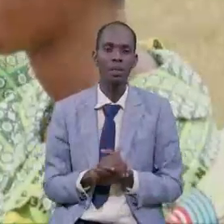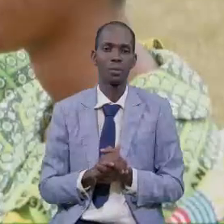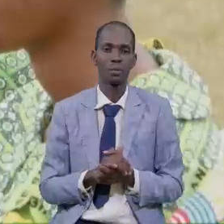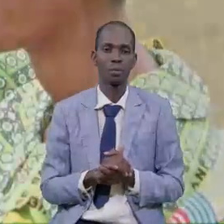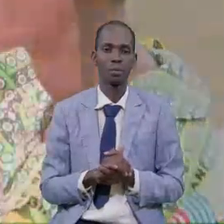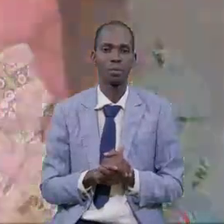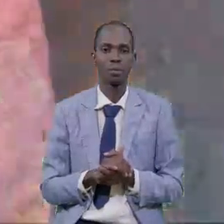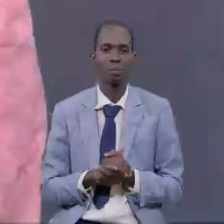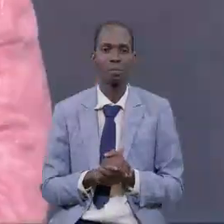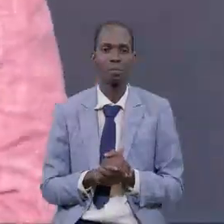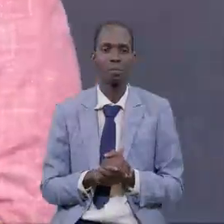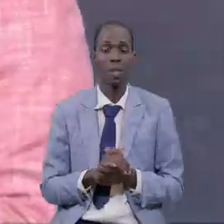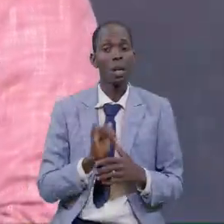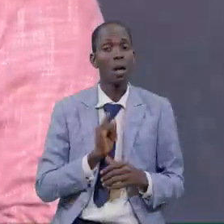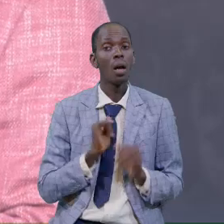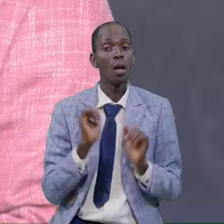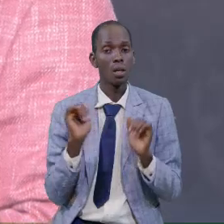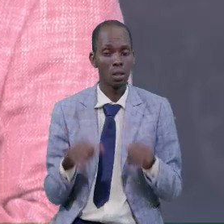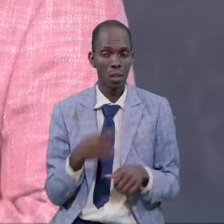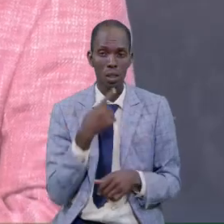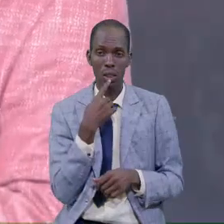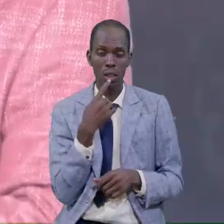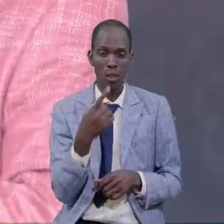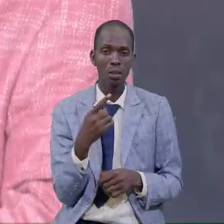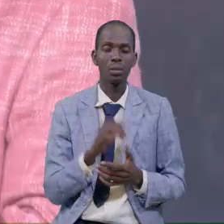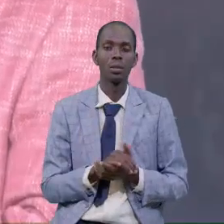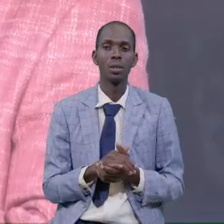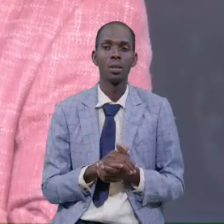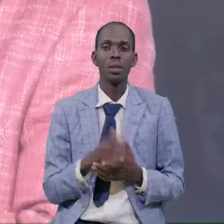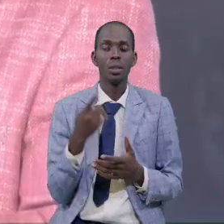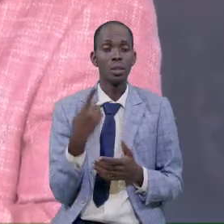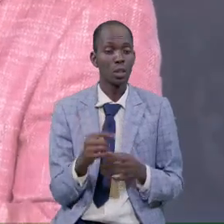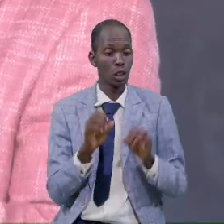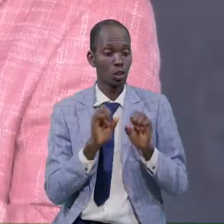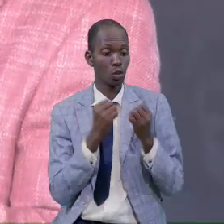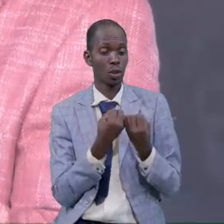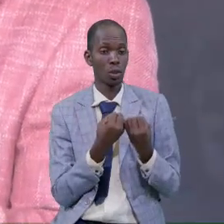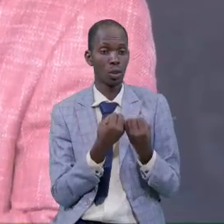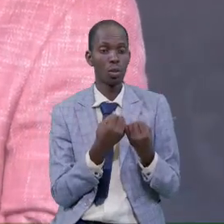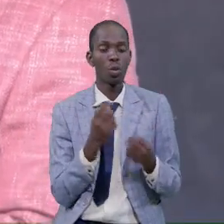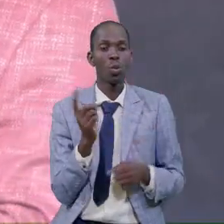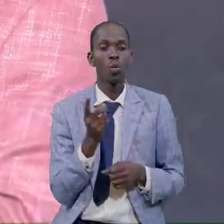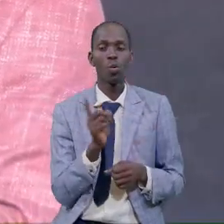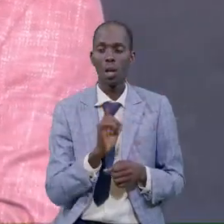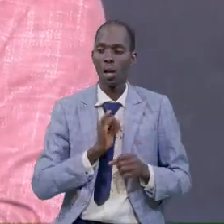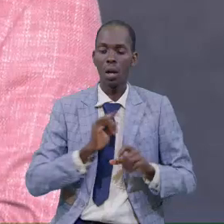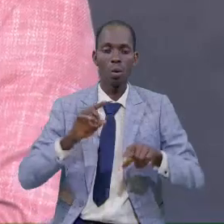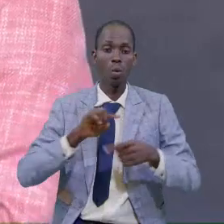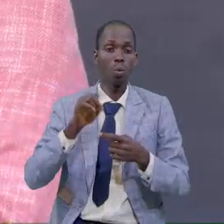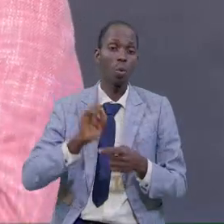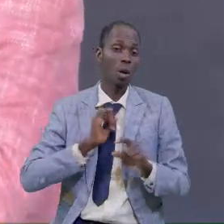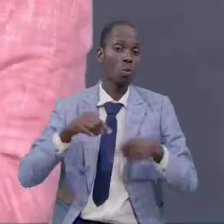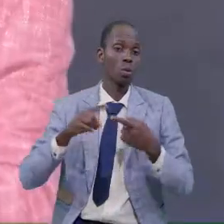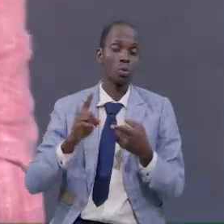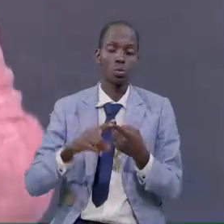Amen. I can tell the society in which I went to secondary school. I knew the principles